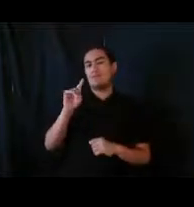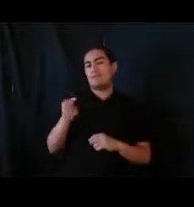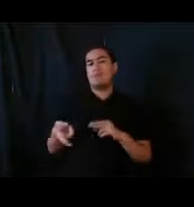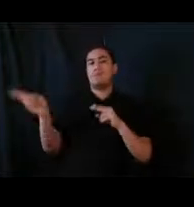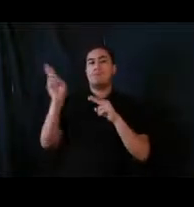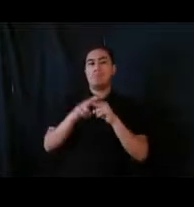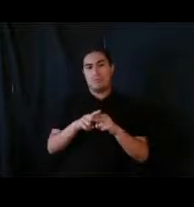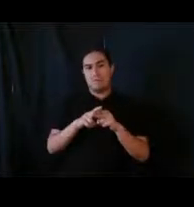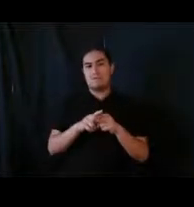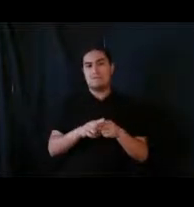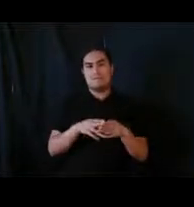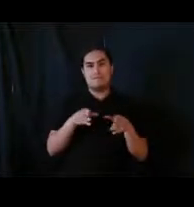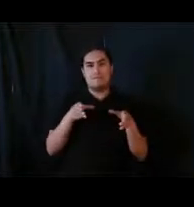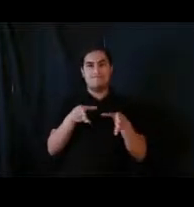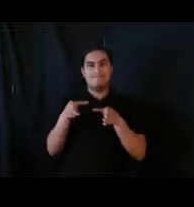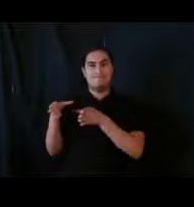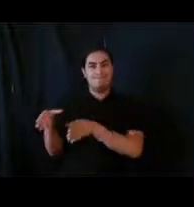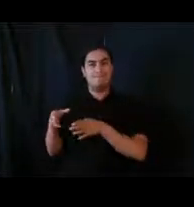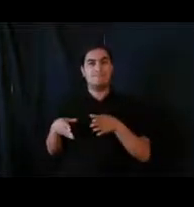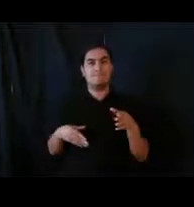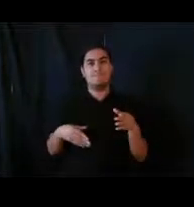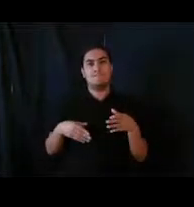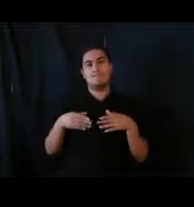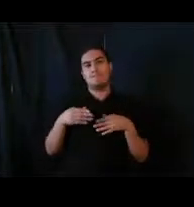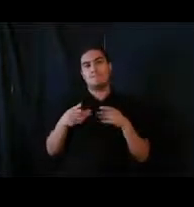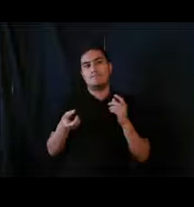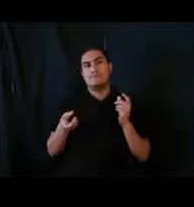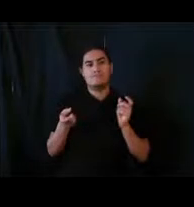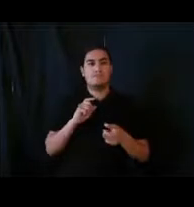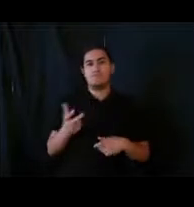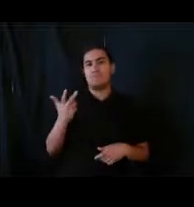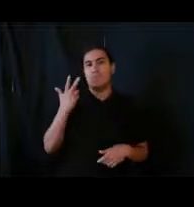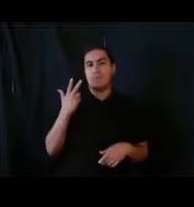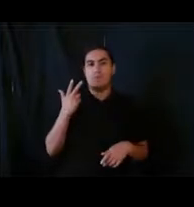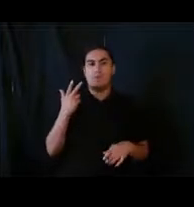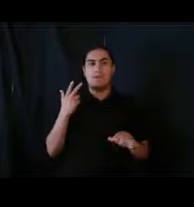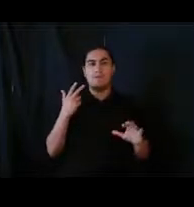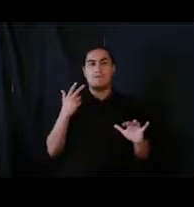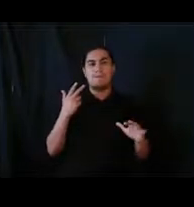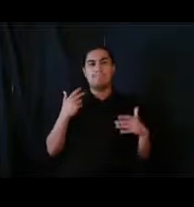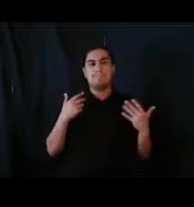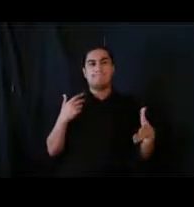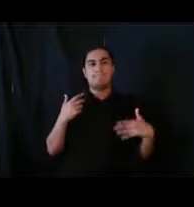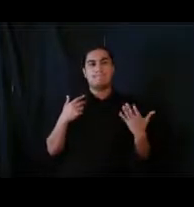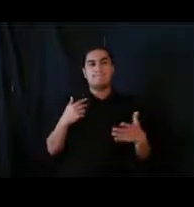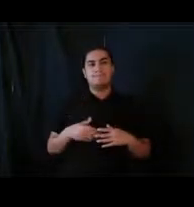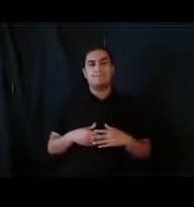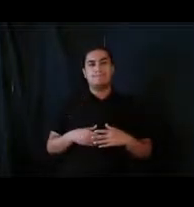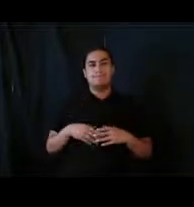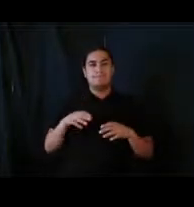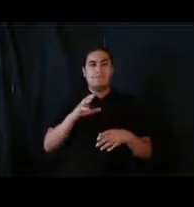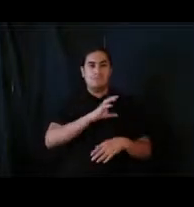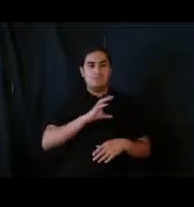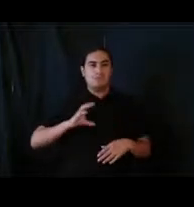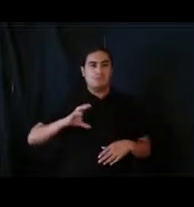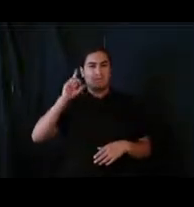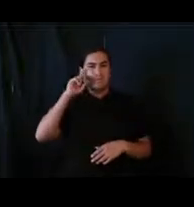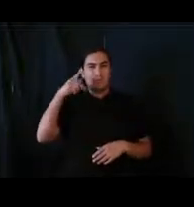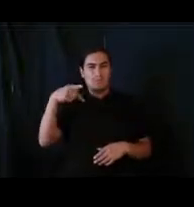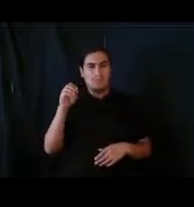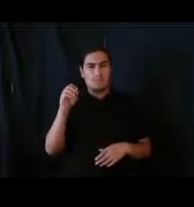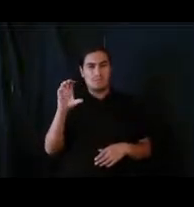pass-throughs by persuading three um commissioners at the puc